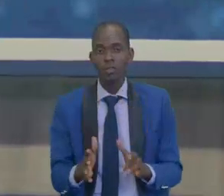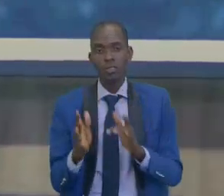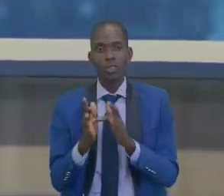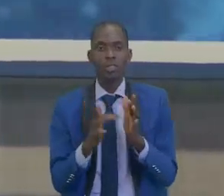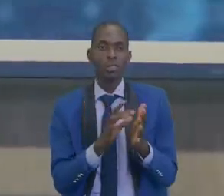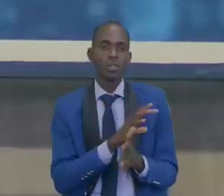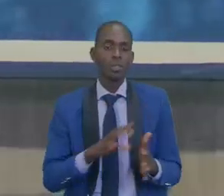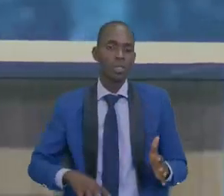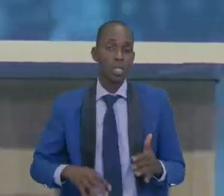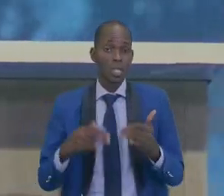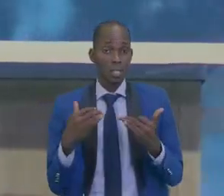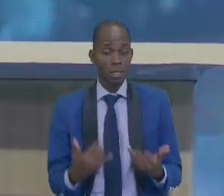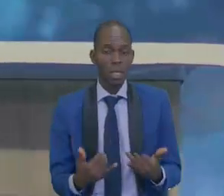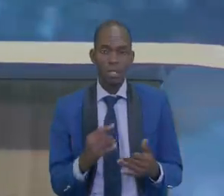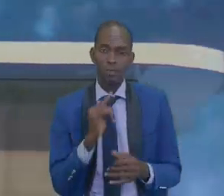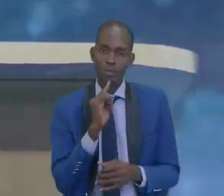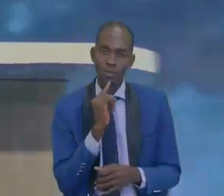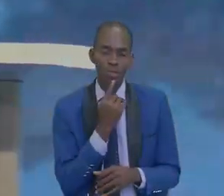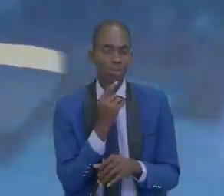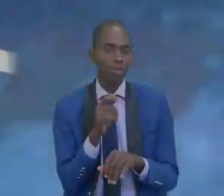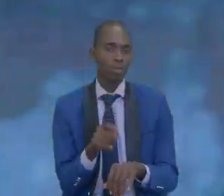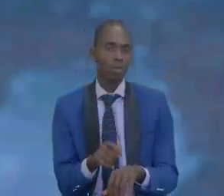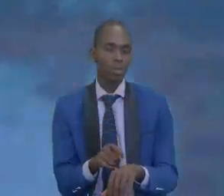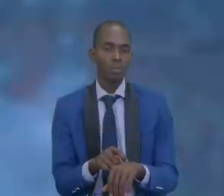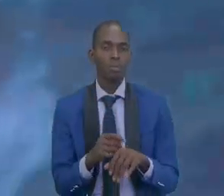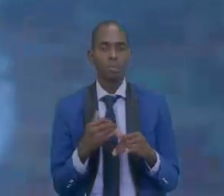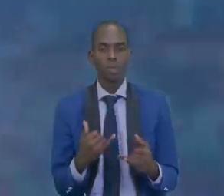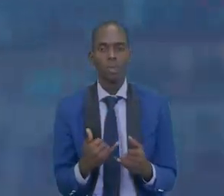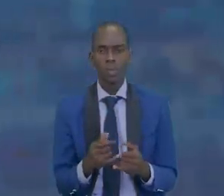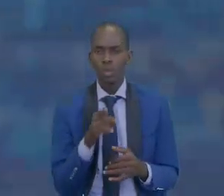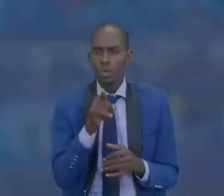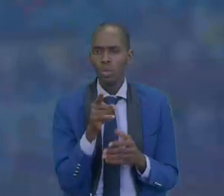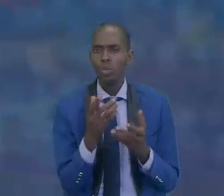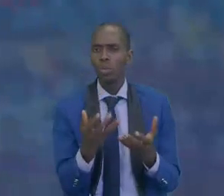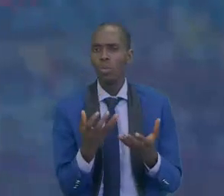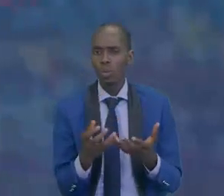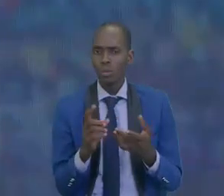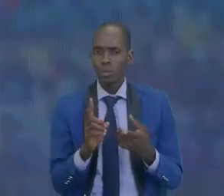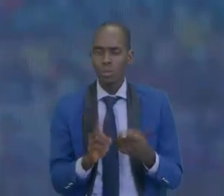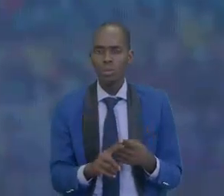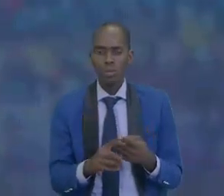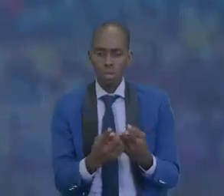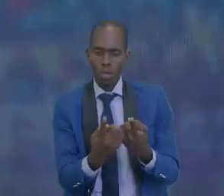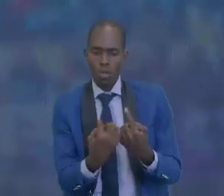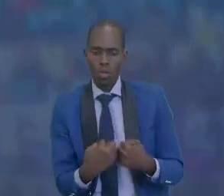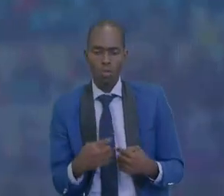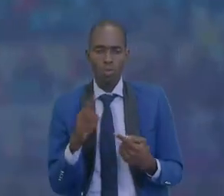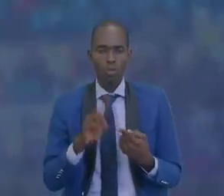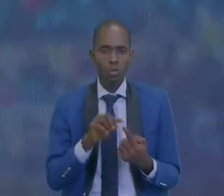Heads bowed and eyes closed. You want to come into this salvation that is full of